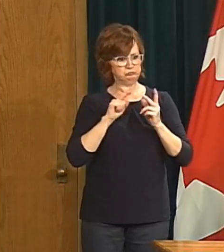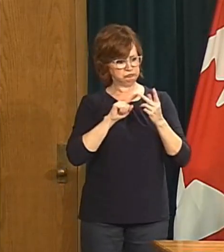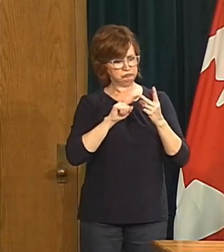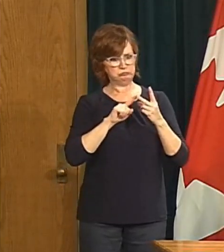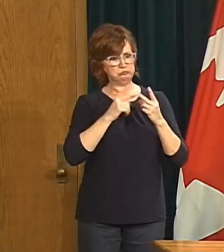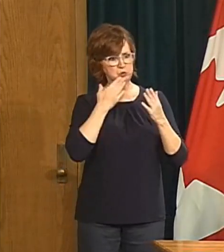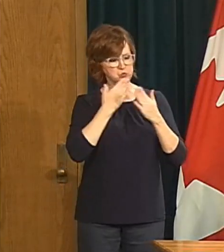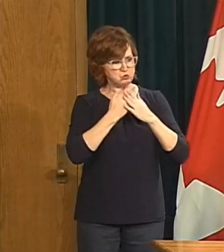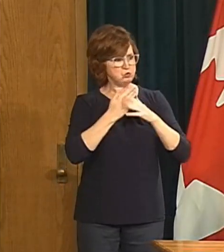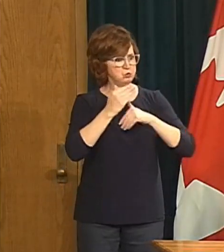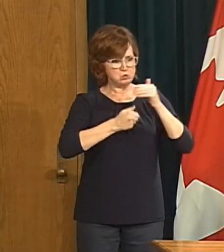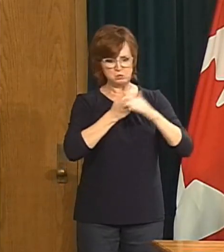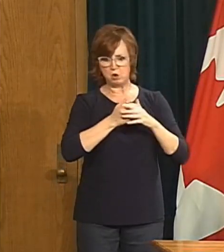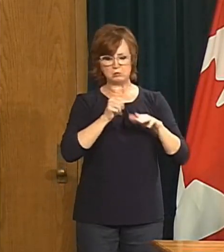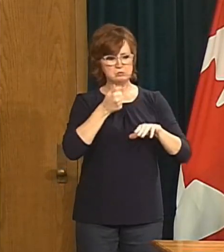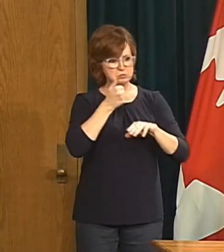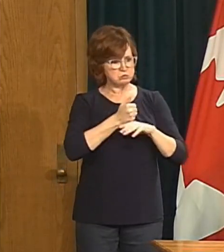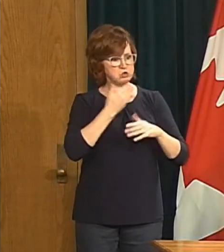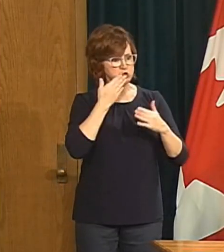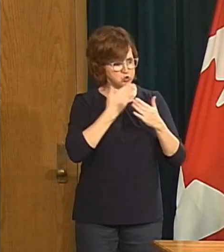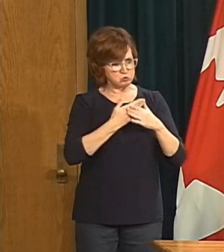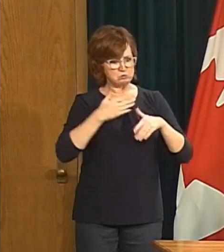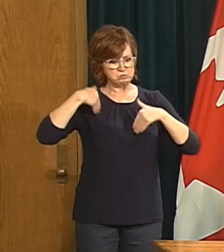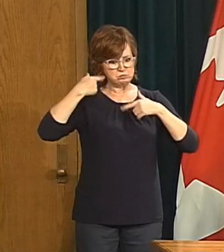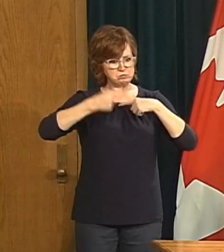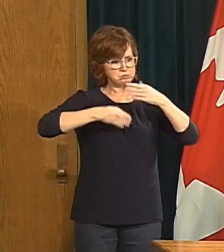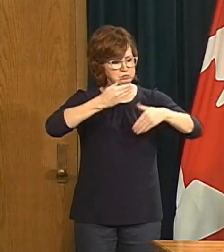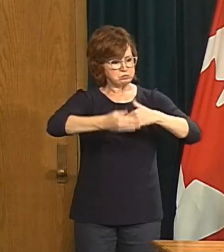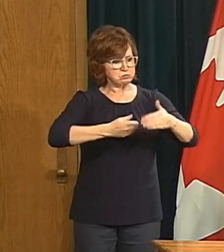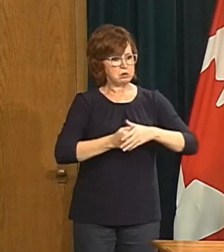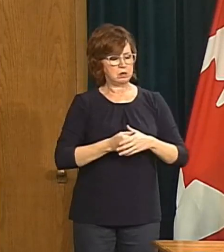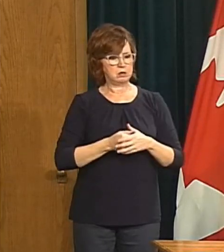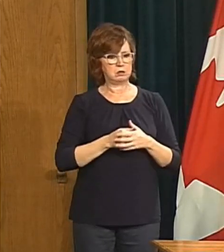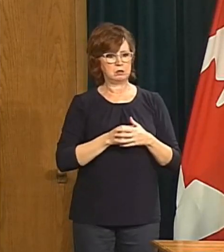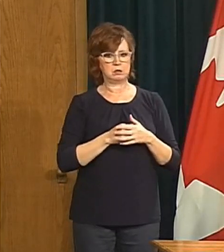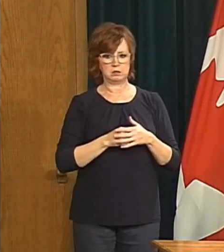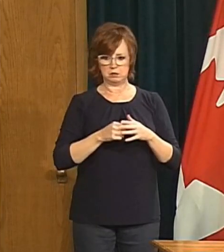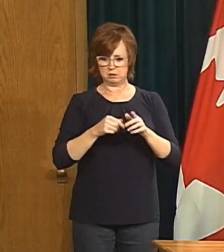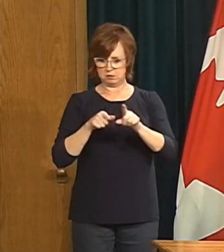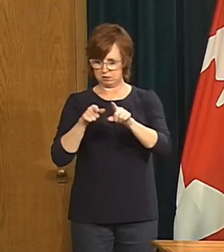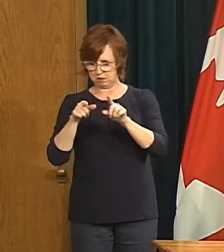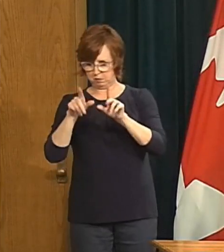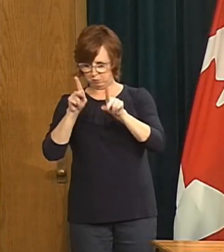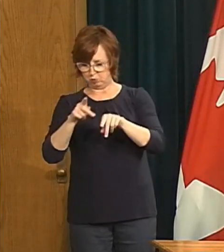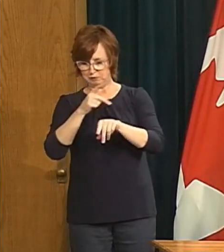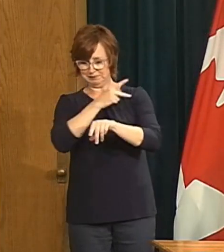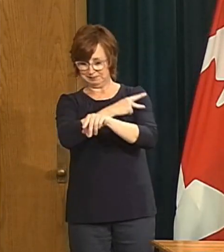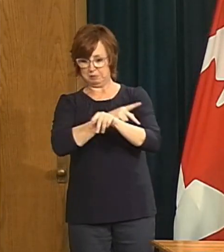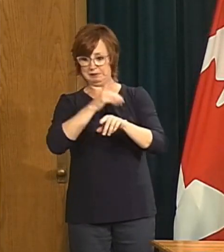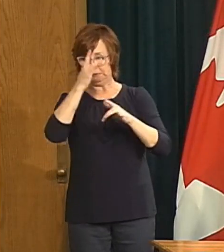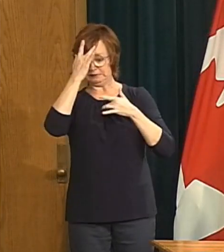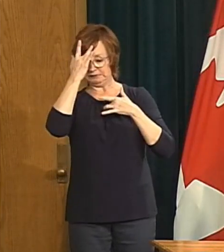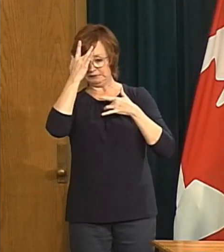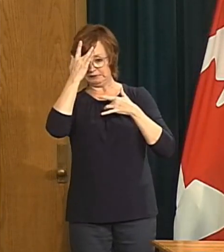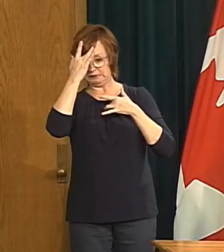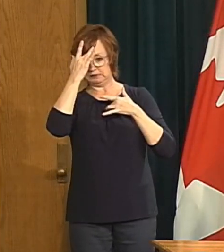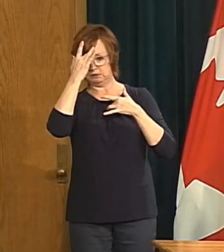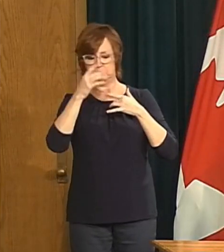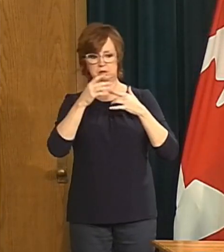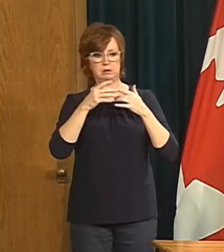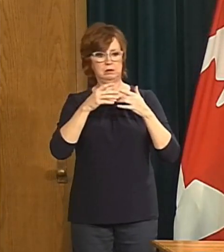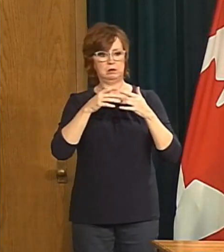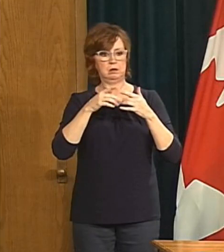process. We are able to identify individuals who might have been exposed and ask to isolate and monitor for